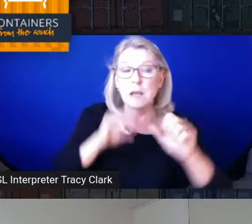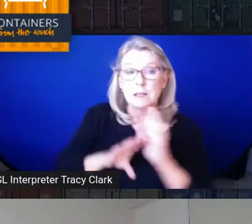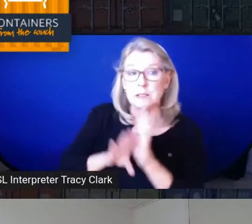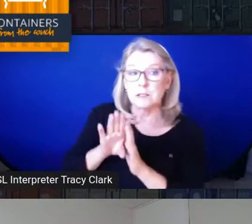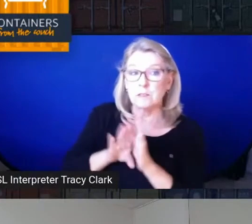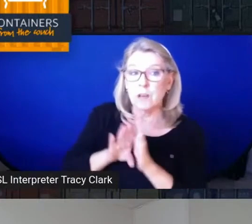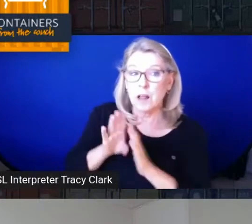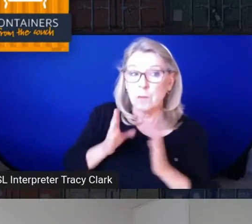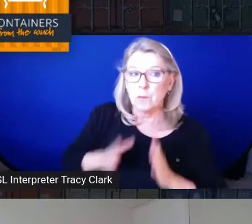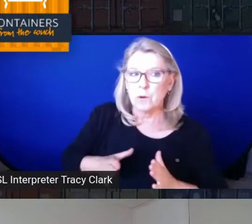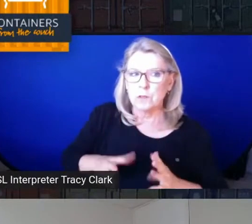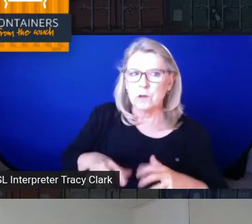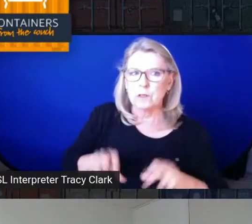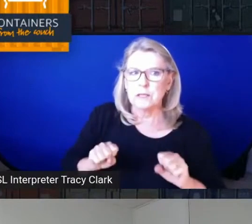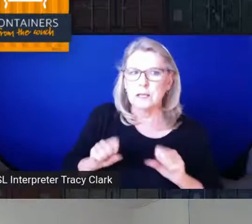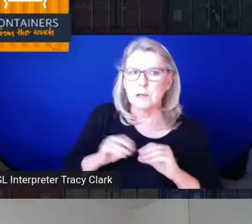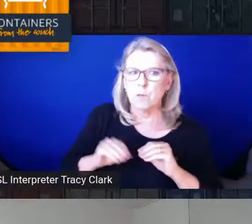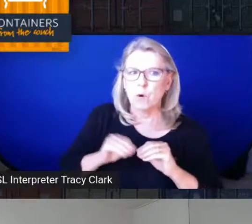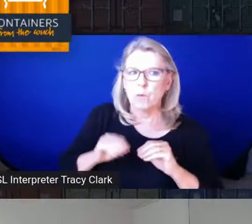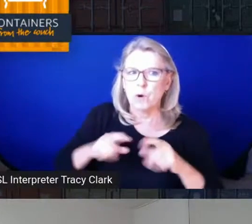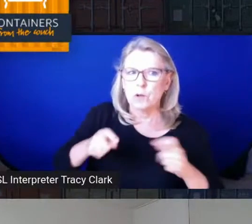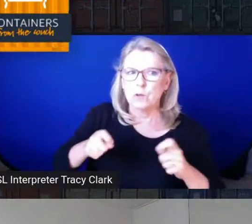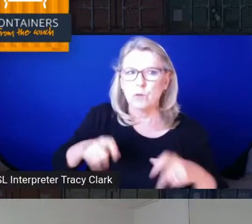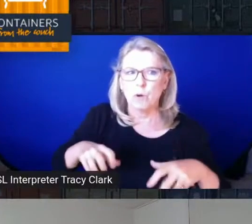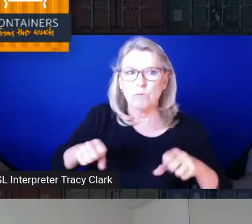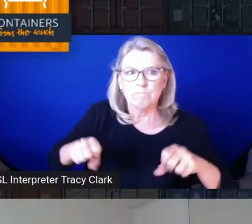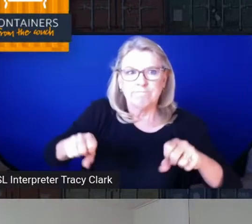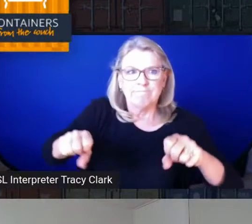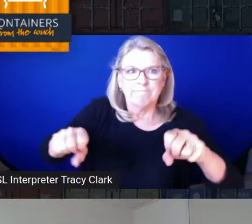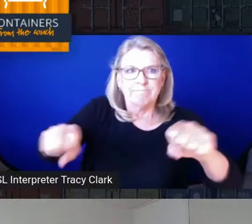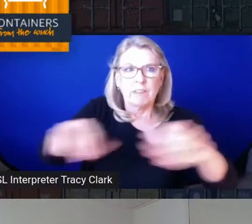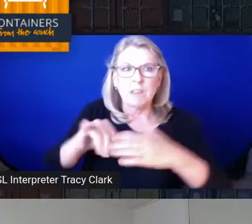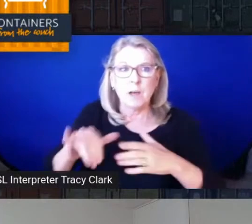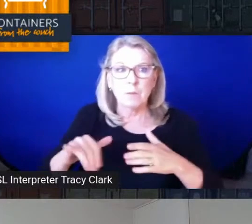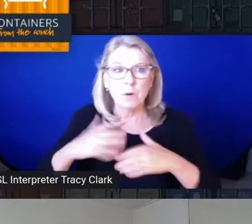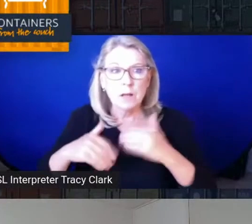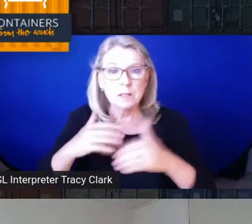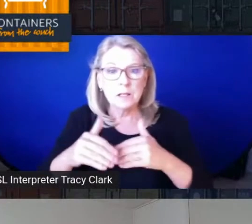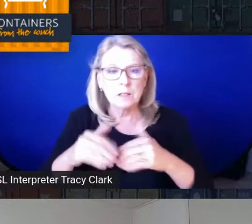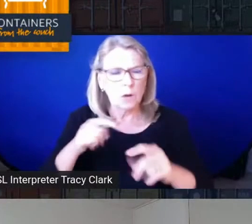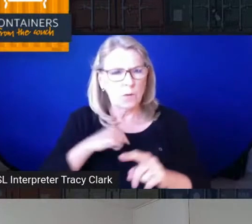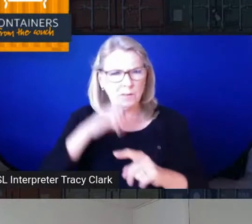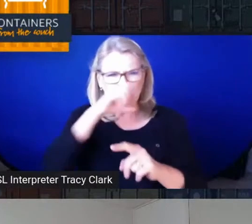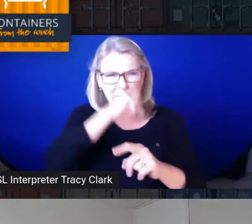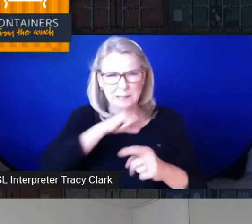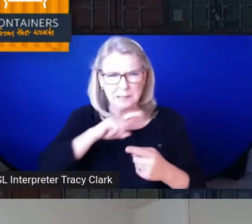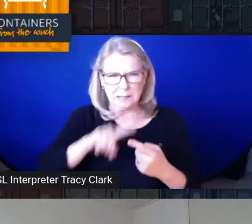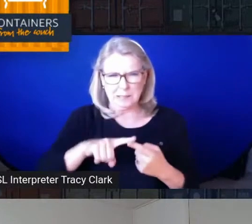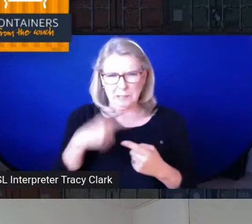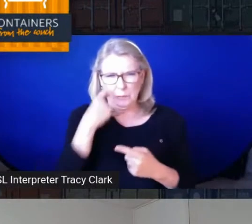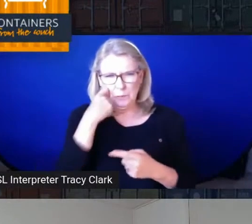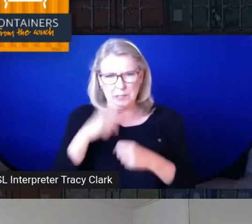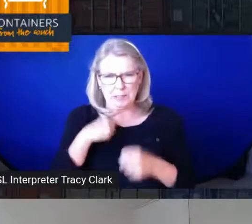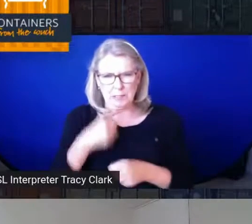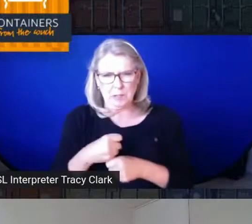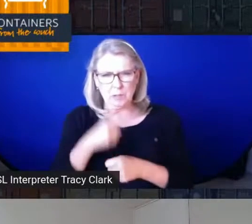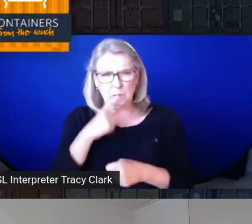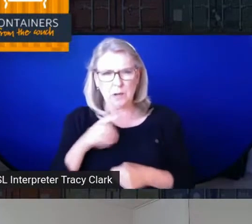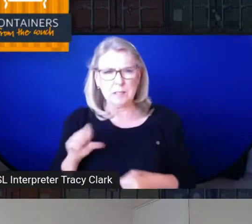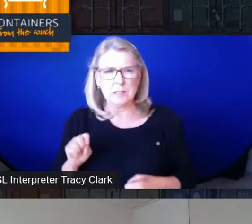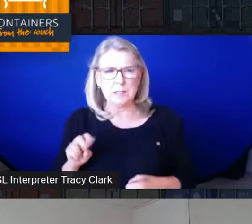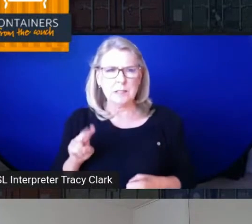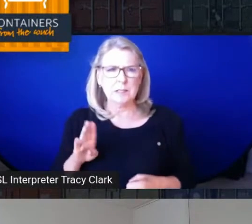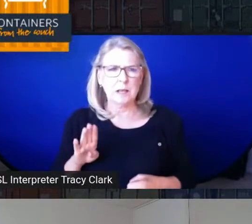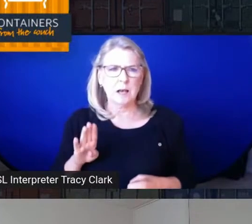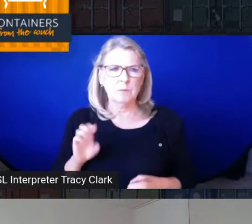process. And what we've missed, I think, until in recent years, was a substrate that was sufficiently programmatic to